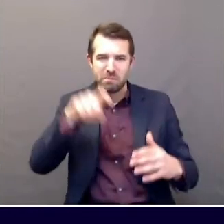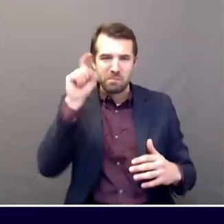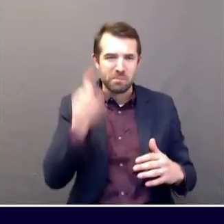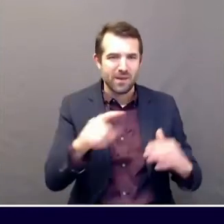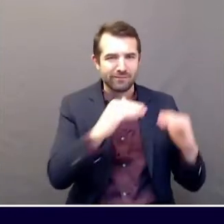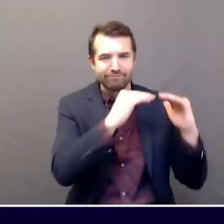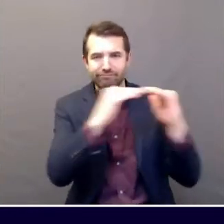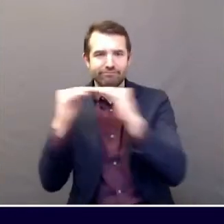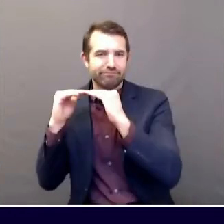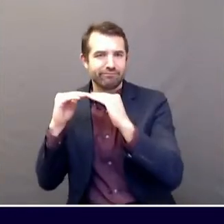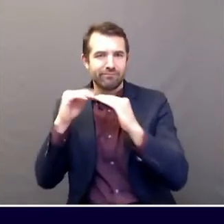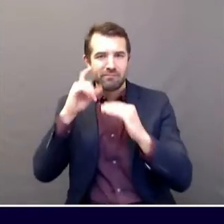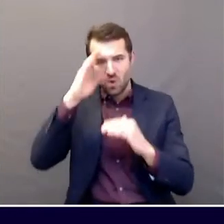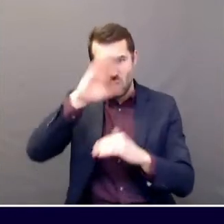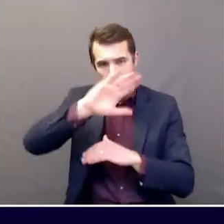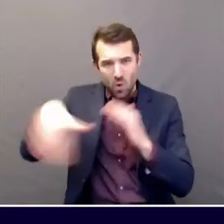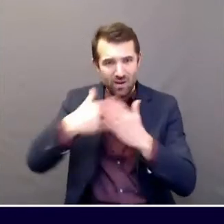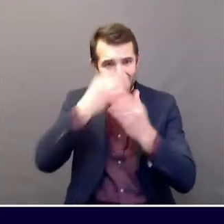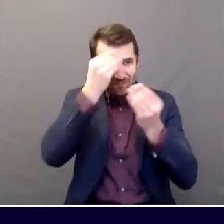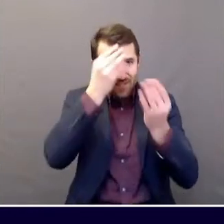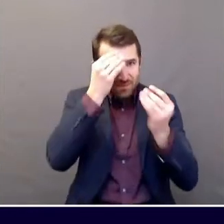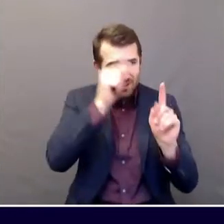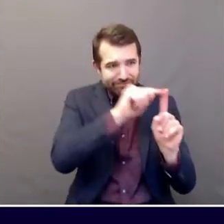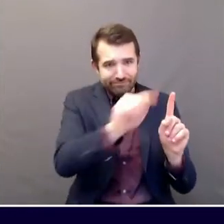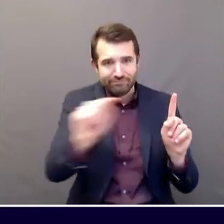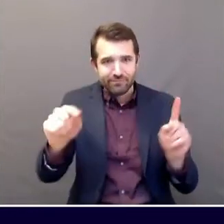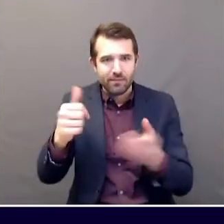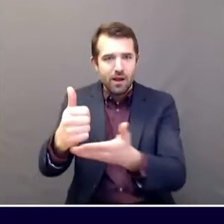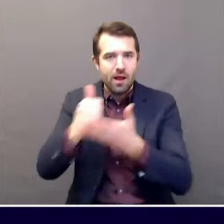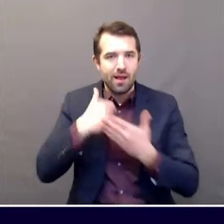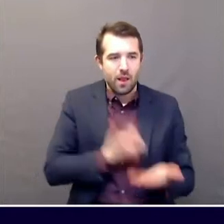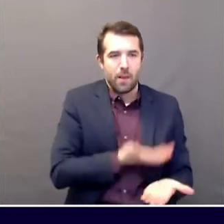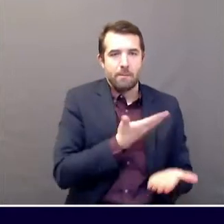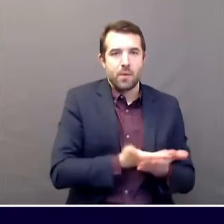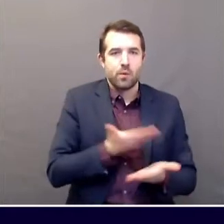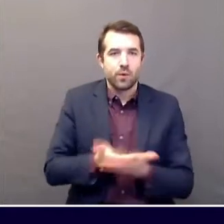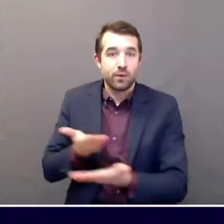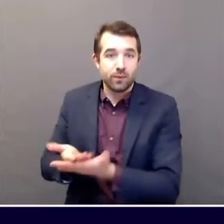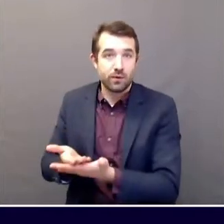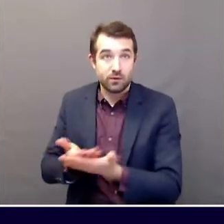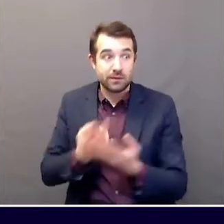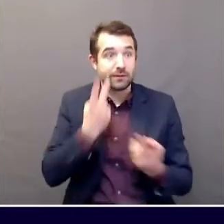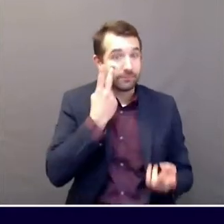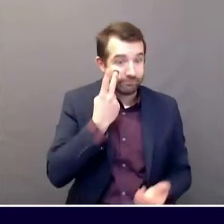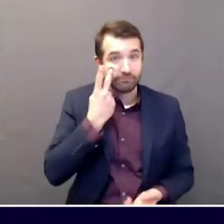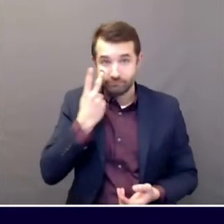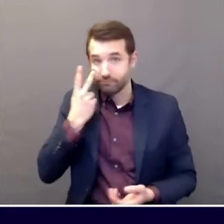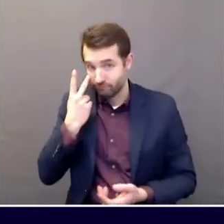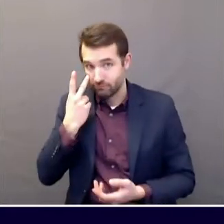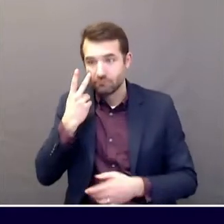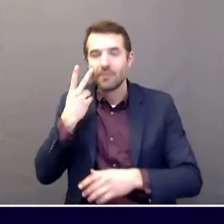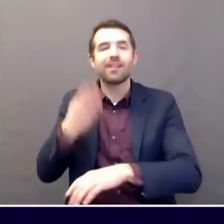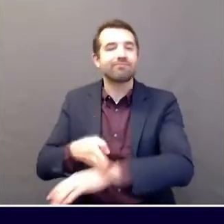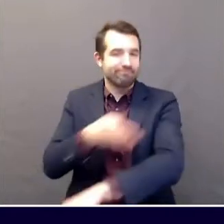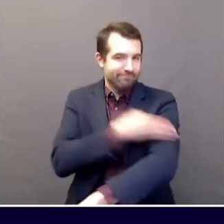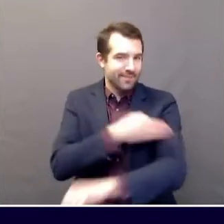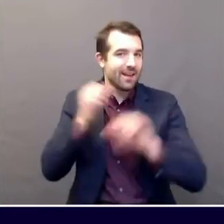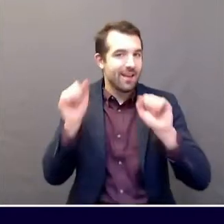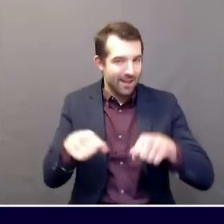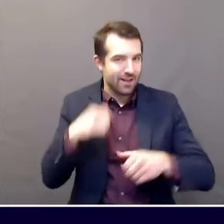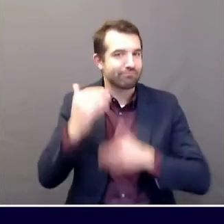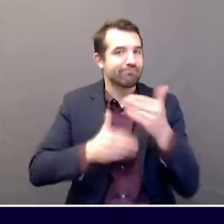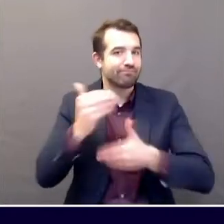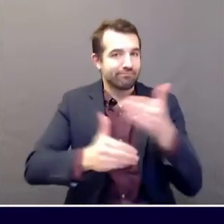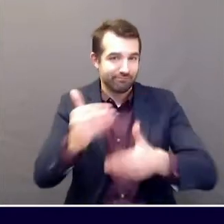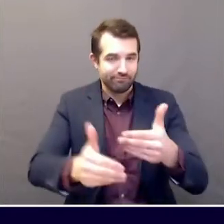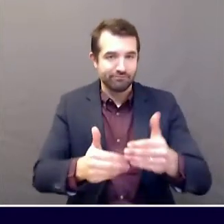data helps us get to know where we are so we can chart a course. That's what we do with those data, and that's why it's important. The fact that right now